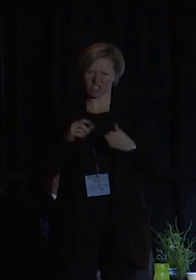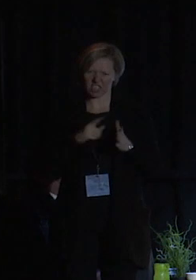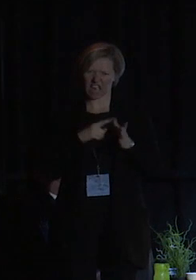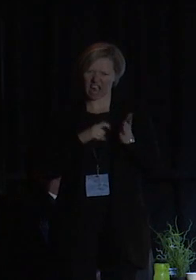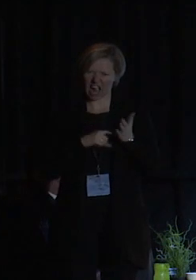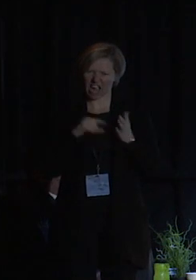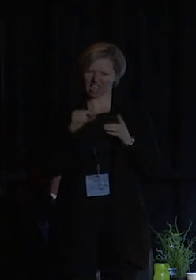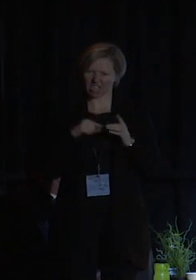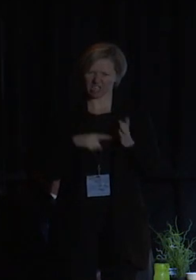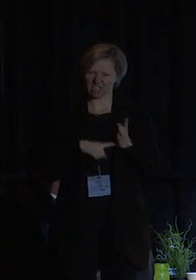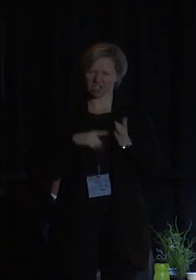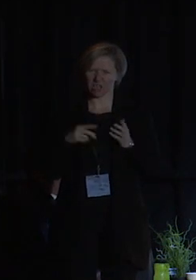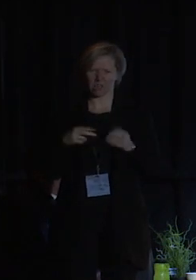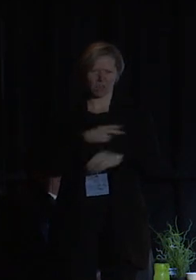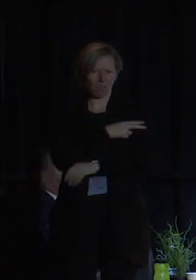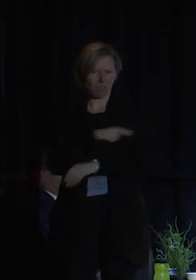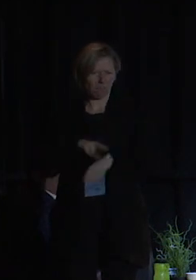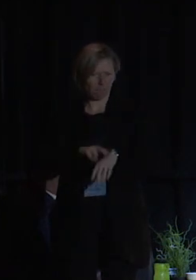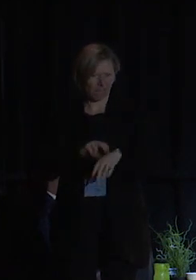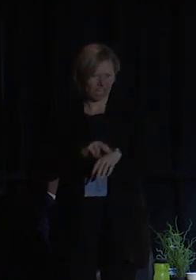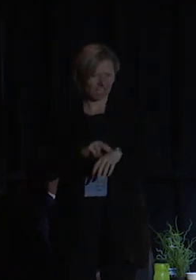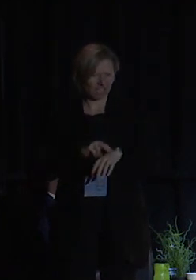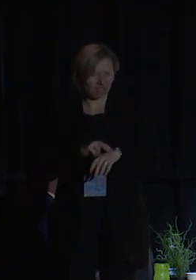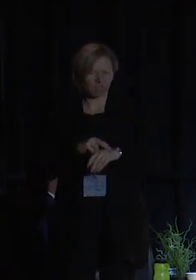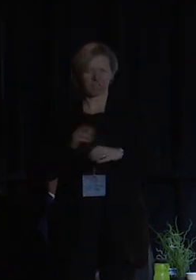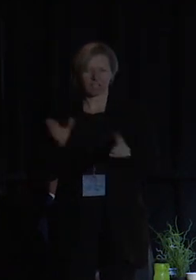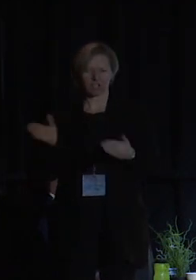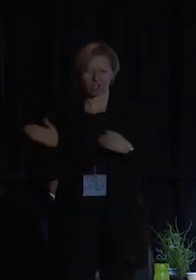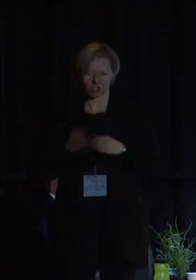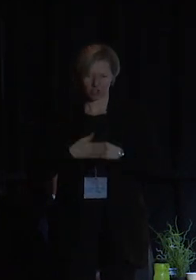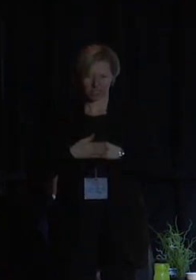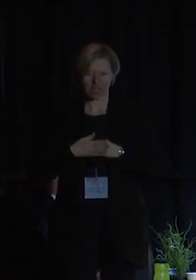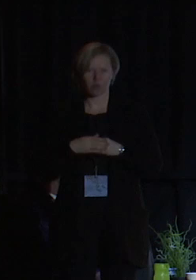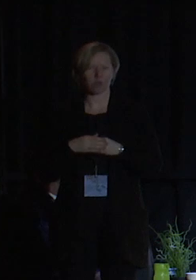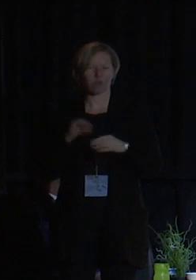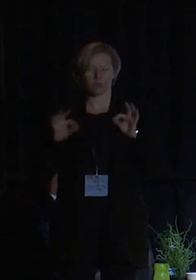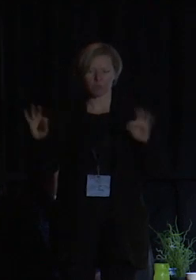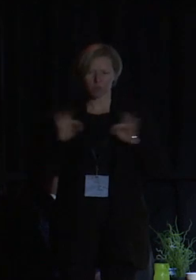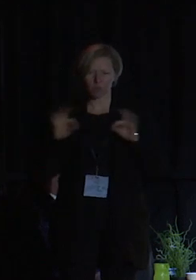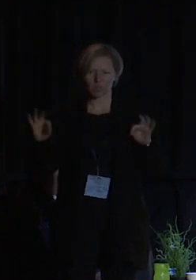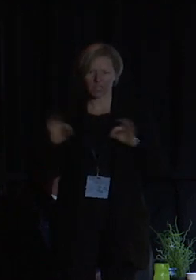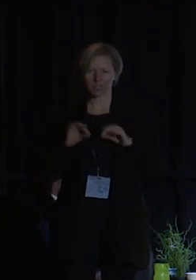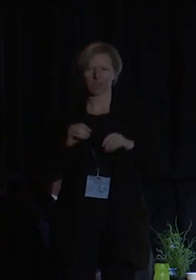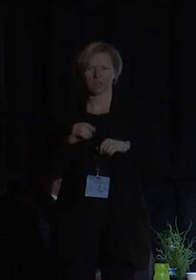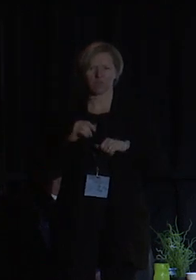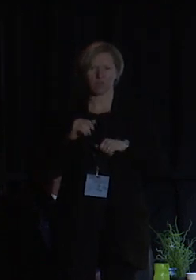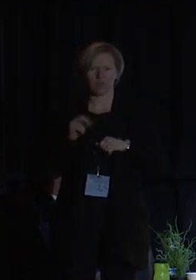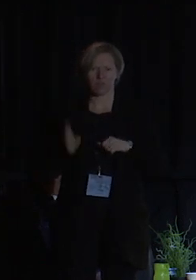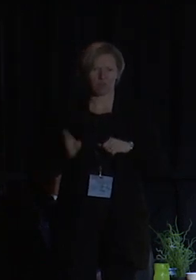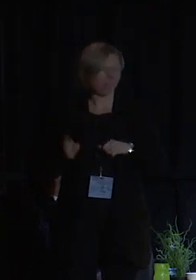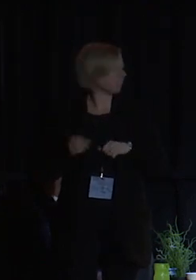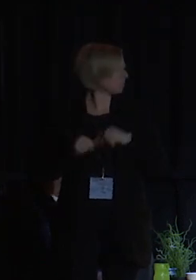police to do, among other things, shut down events that featured music characterised by the emission of a succession of repetitive beats.